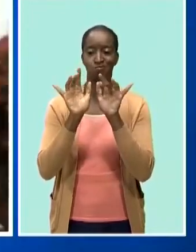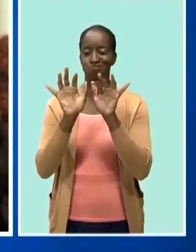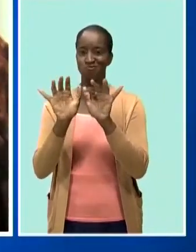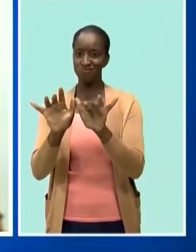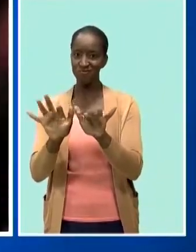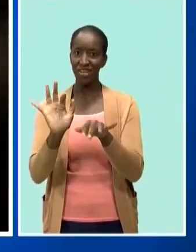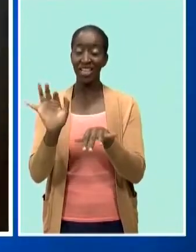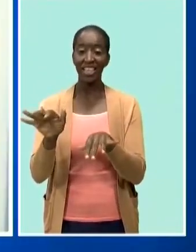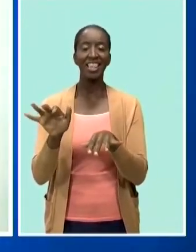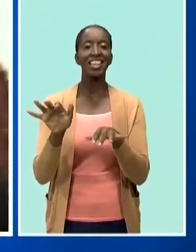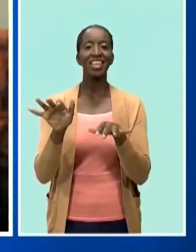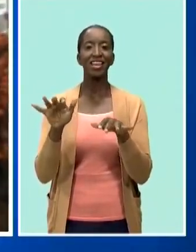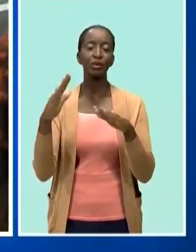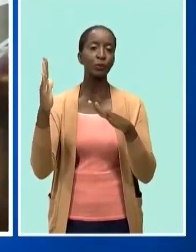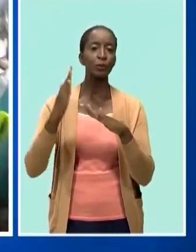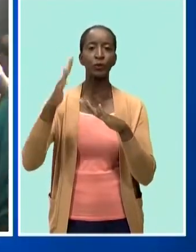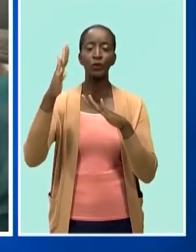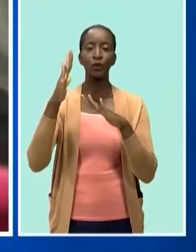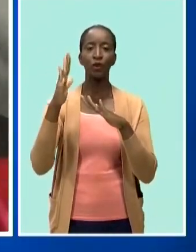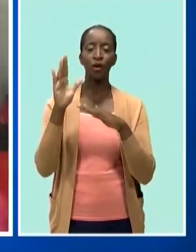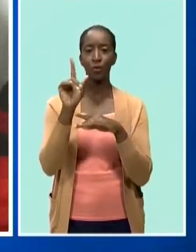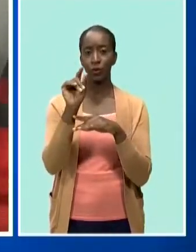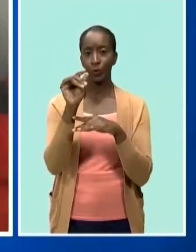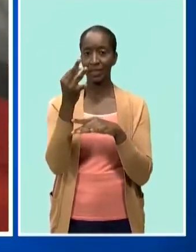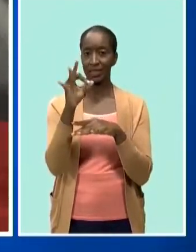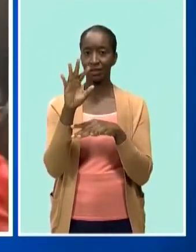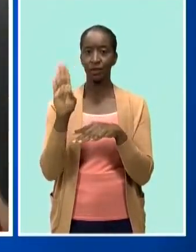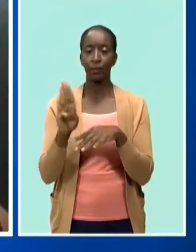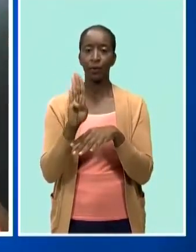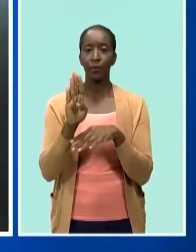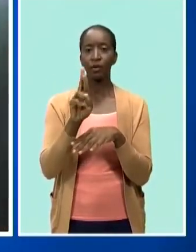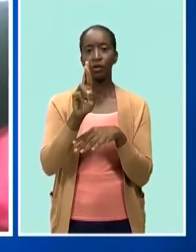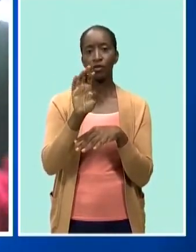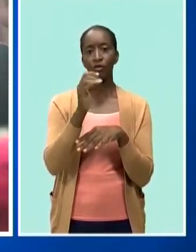highlight of the 2019 Barbados Reggae Festival.